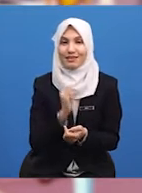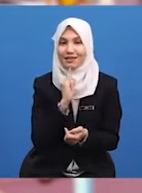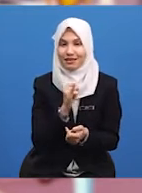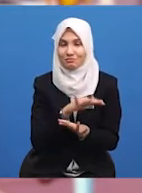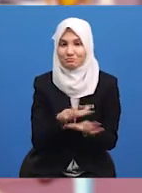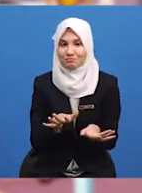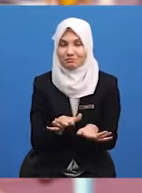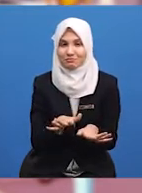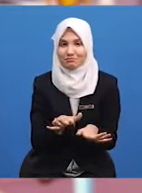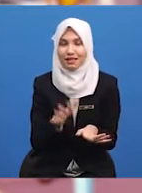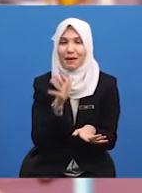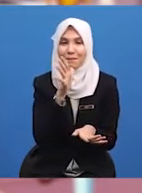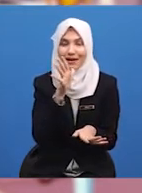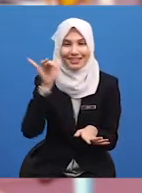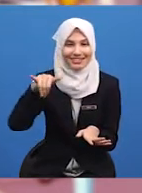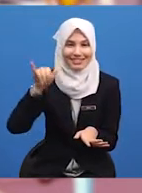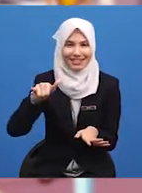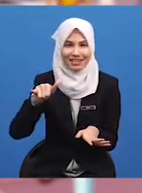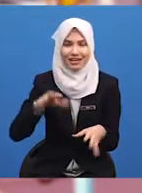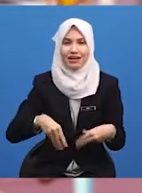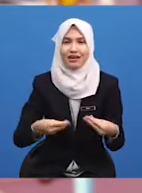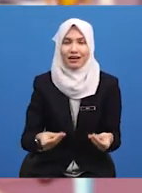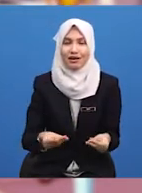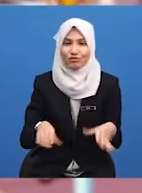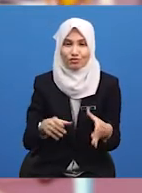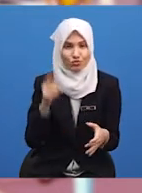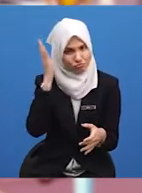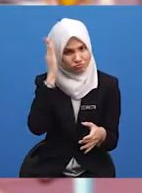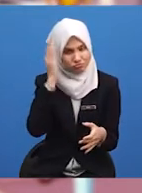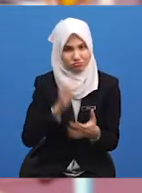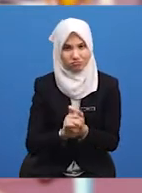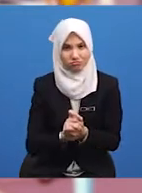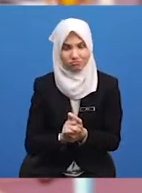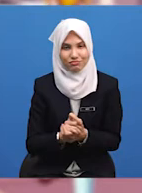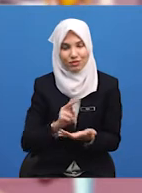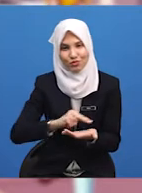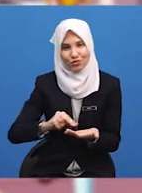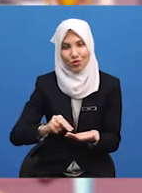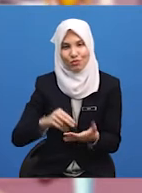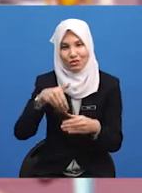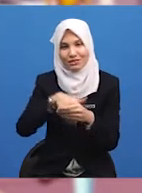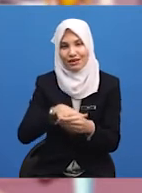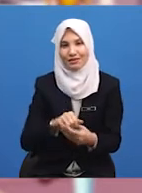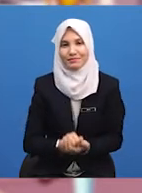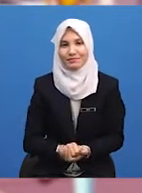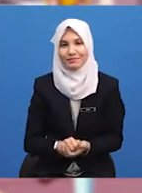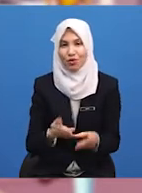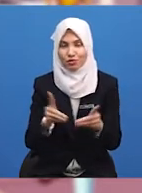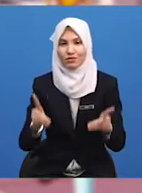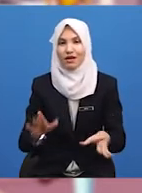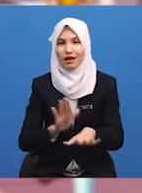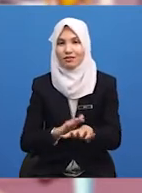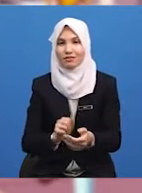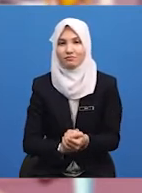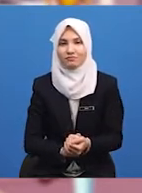Mom, yes it is. How do you know? It's on your notebook, right there. On your desk. It isn't